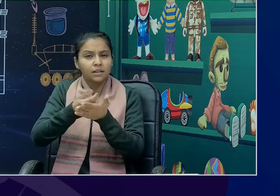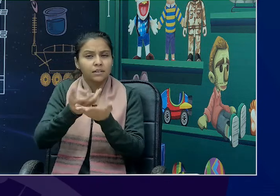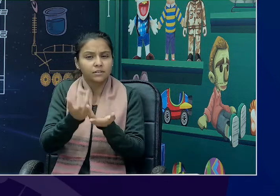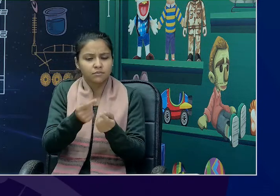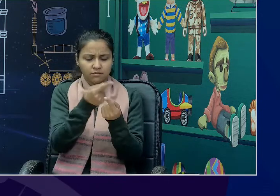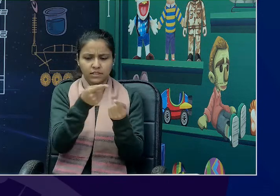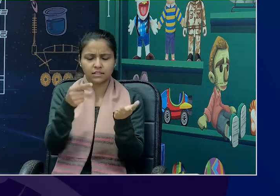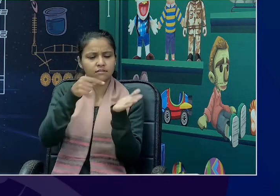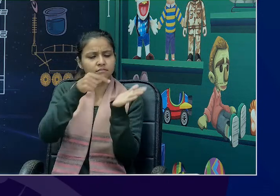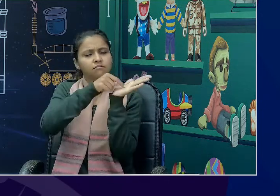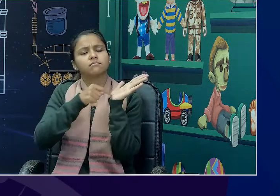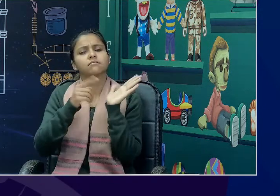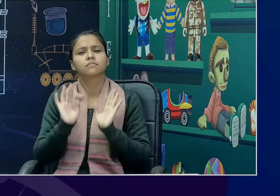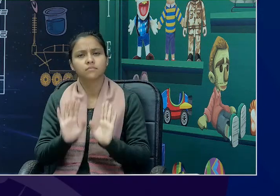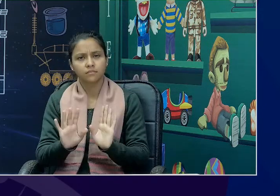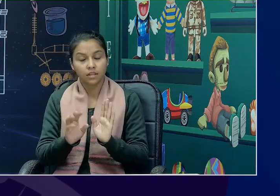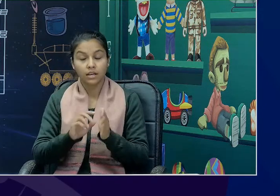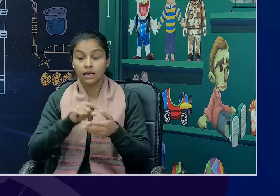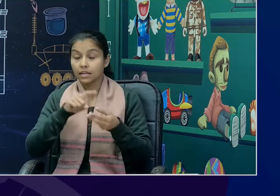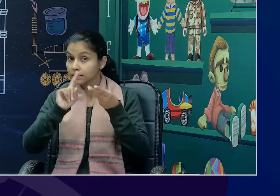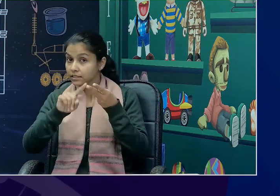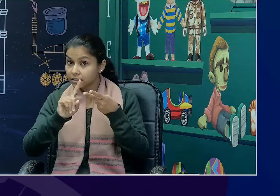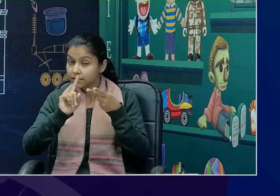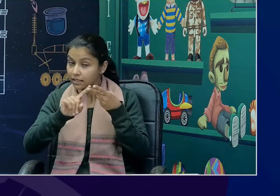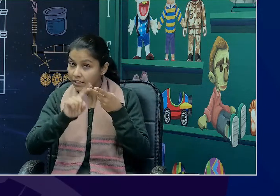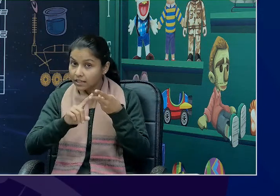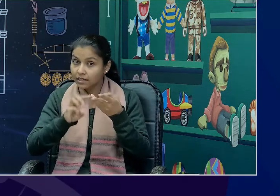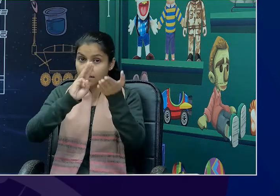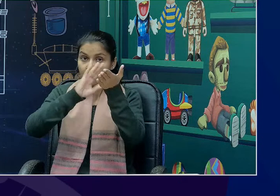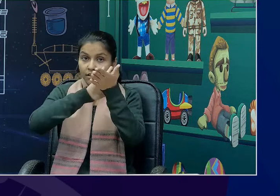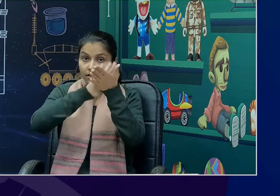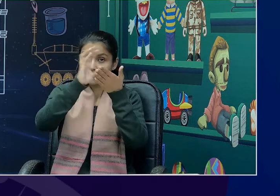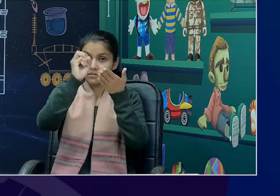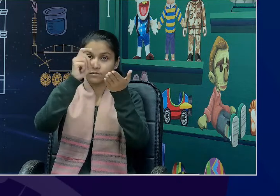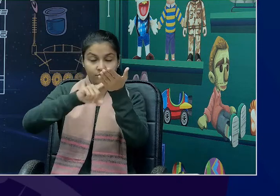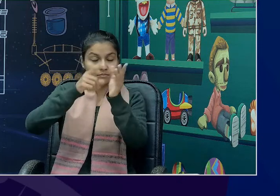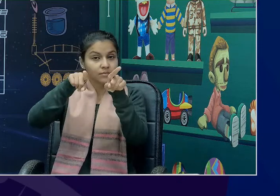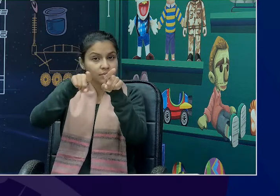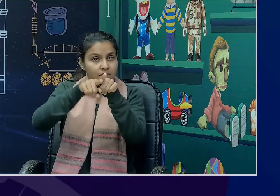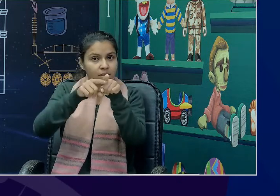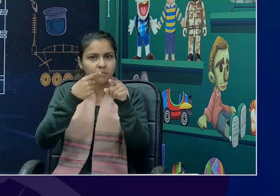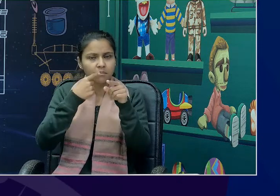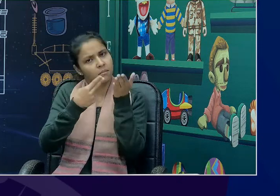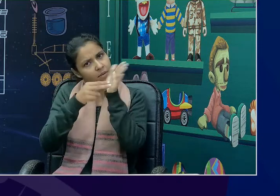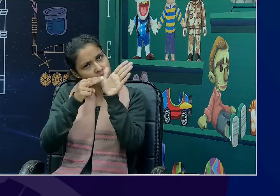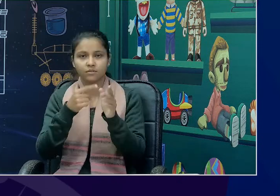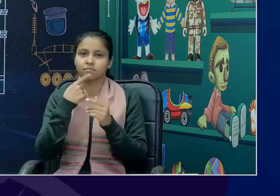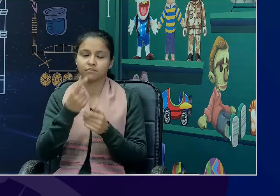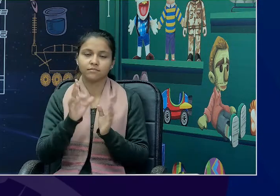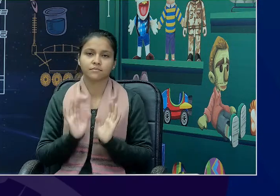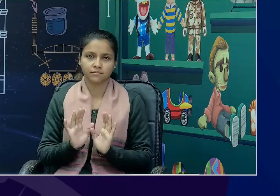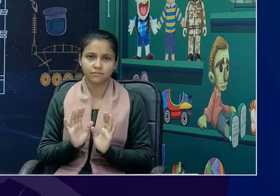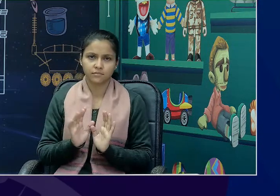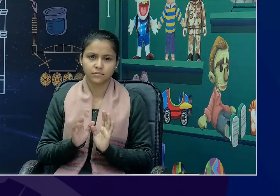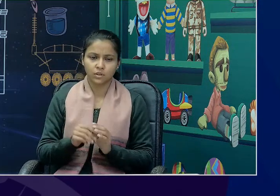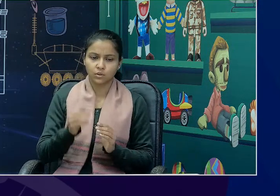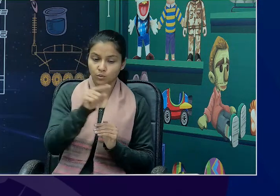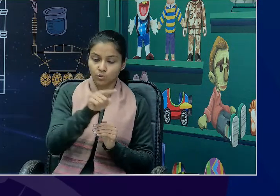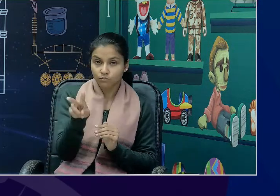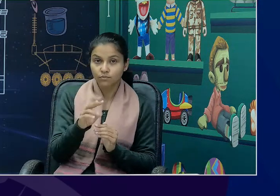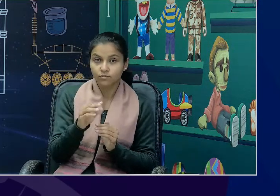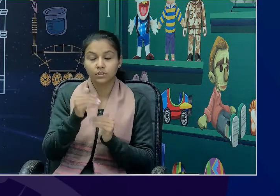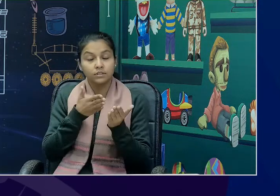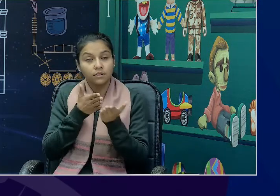these criteria, and a homeopathic doctor more or less depends on natural remedies. So by these ways